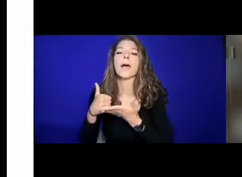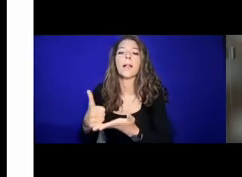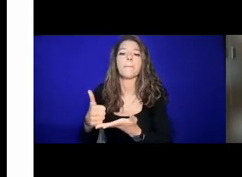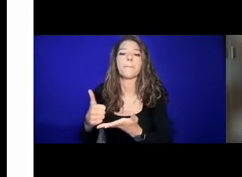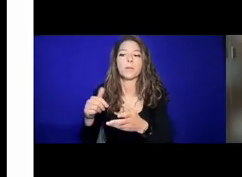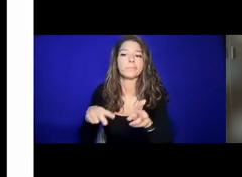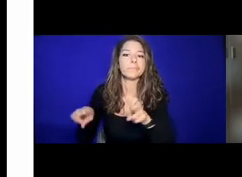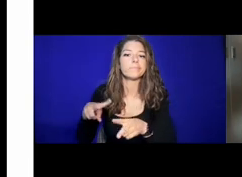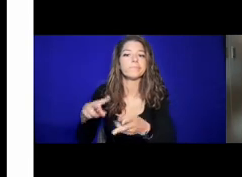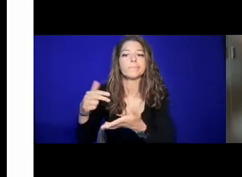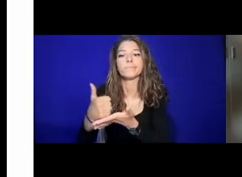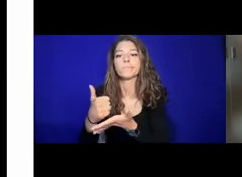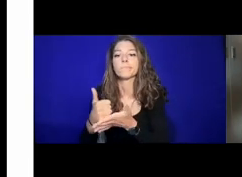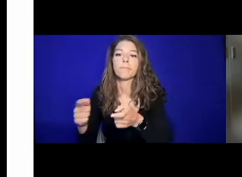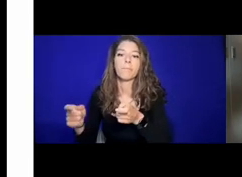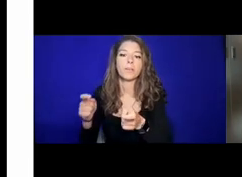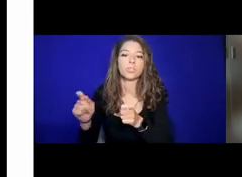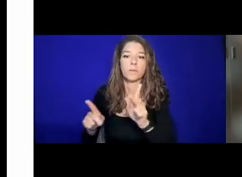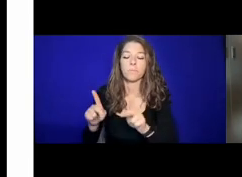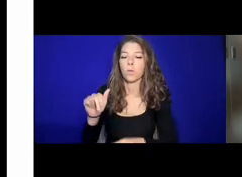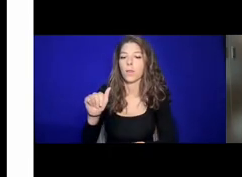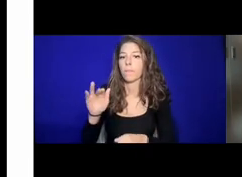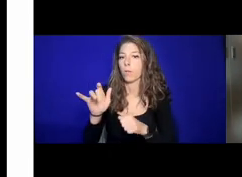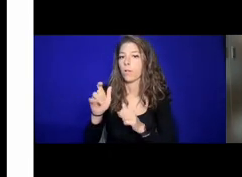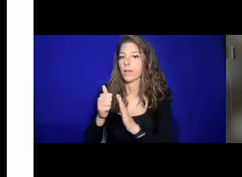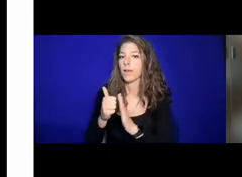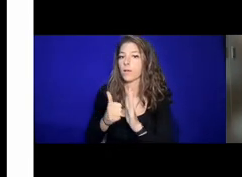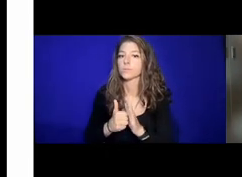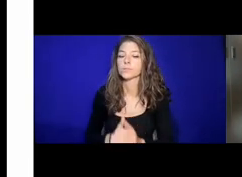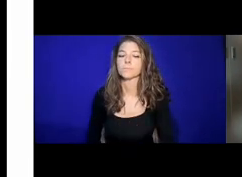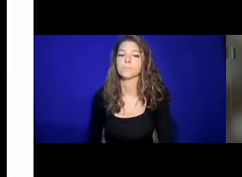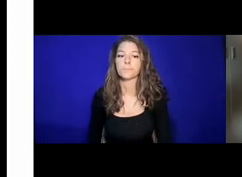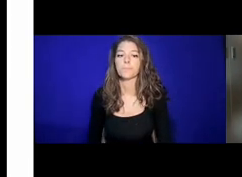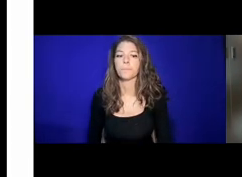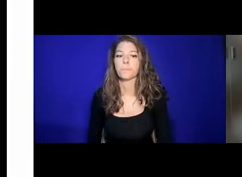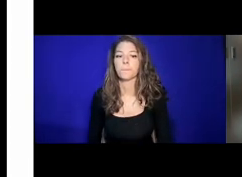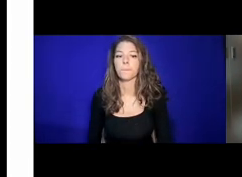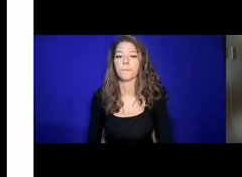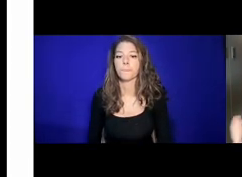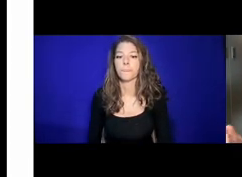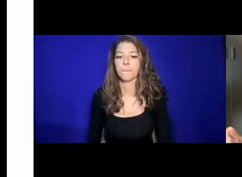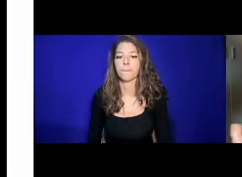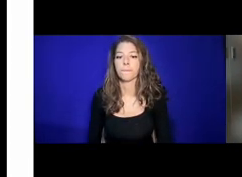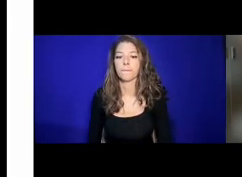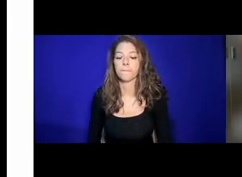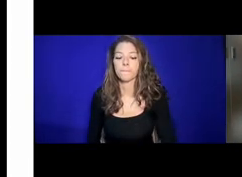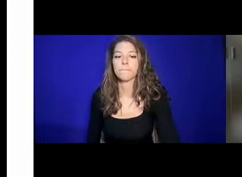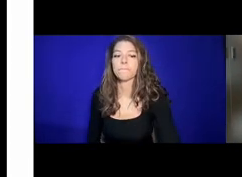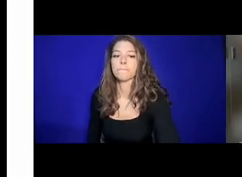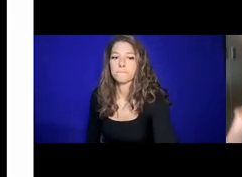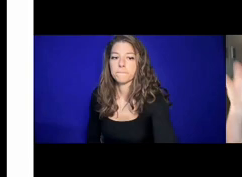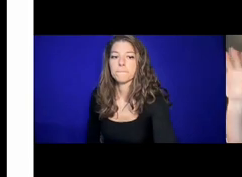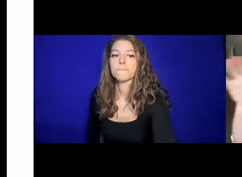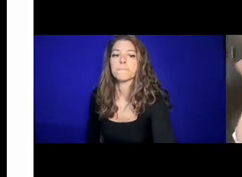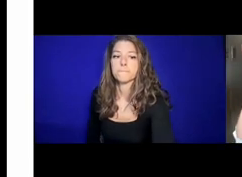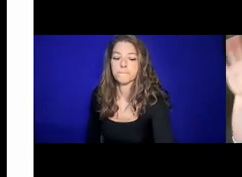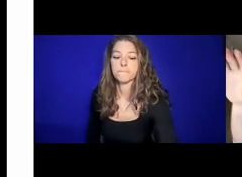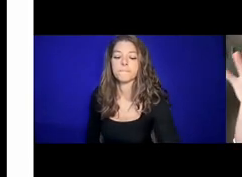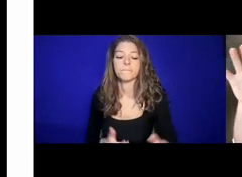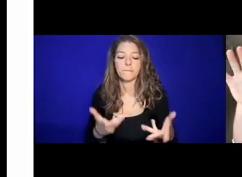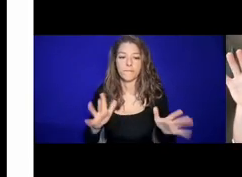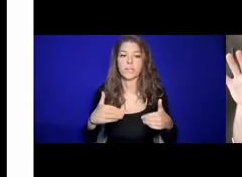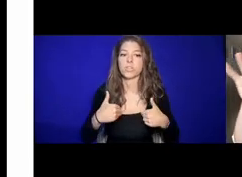can still assist in managing people's ABLE accounts. We can go to the next slide. Once we have